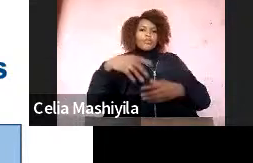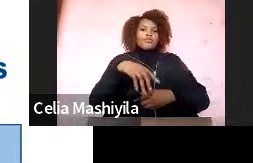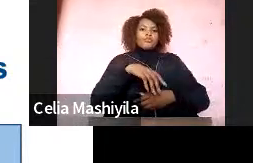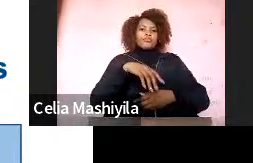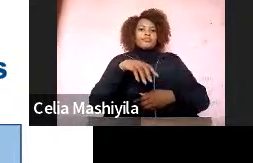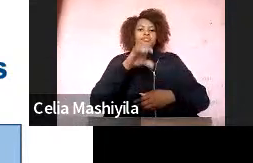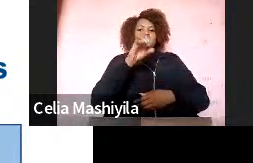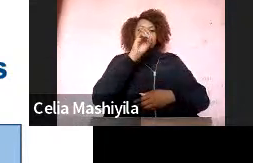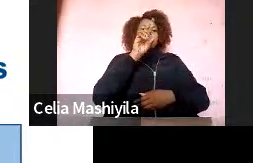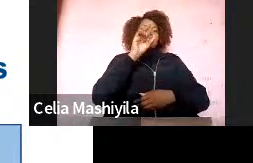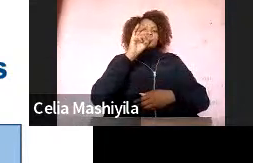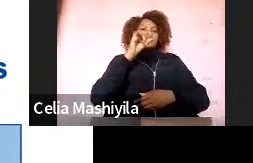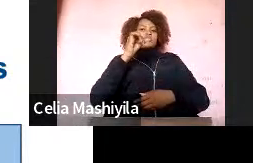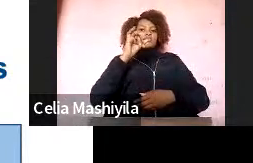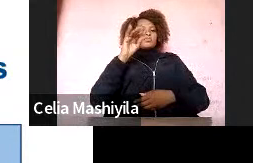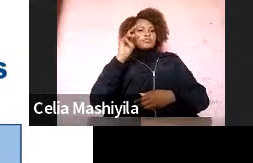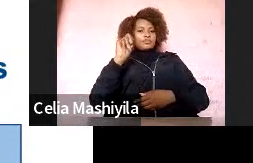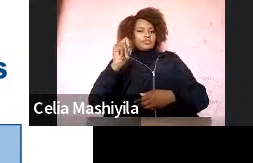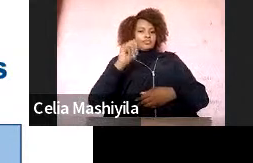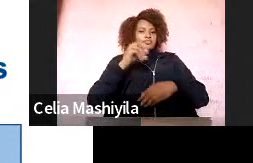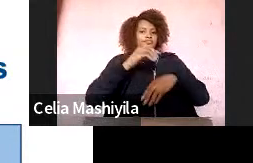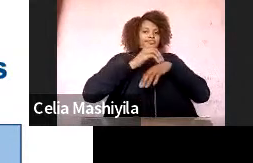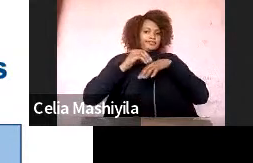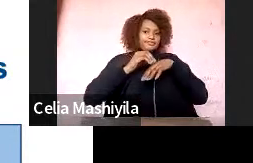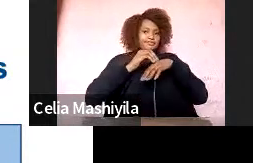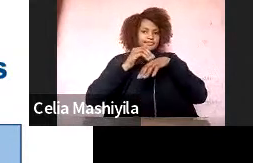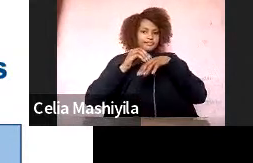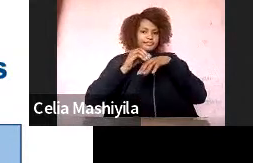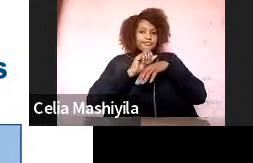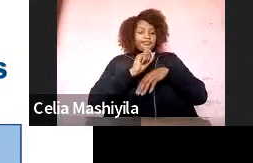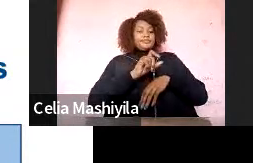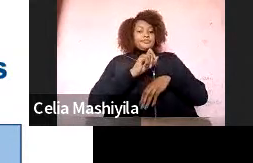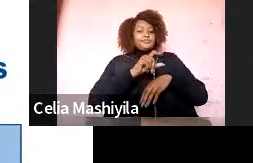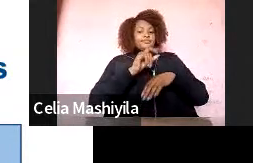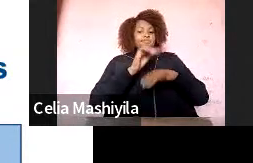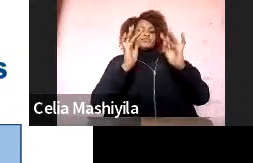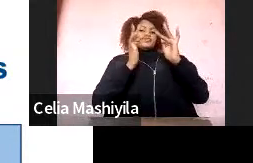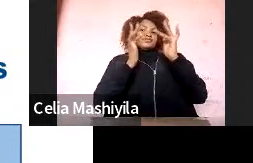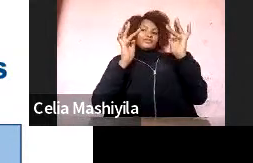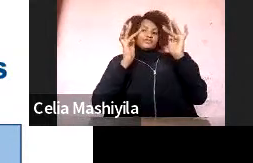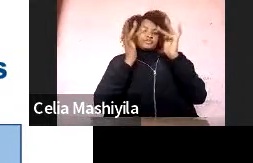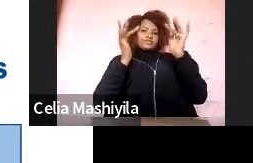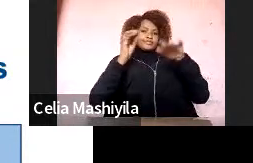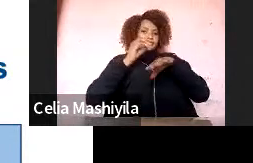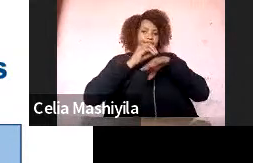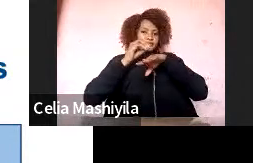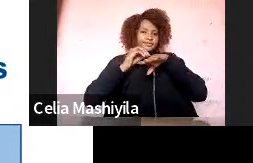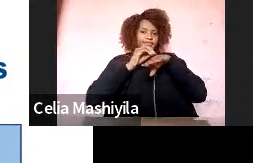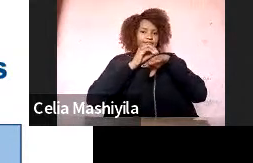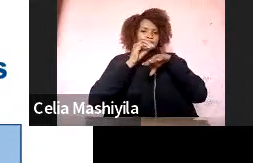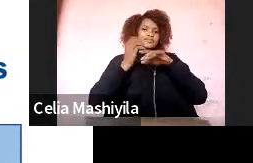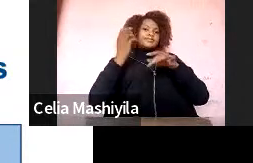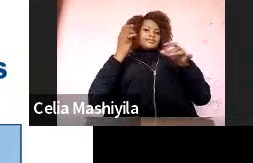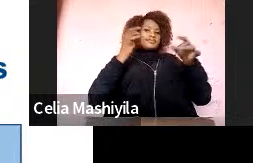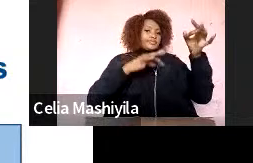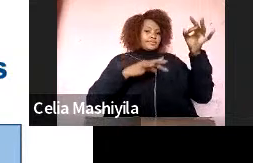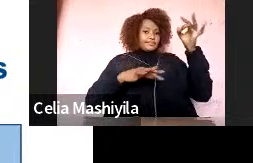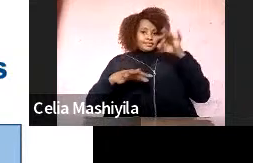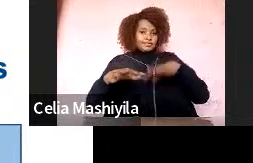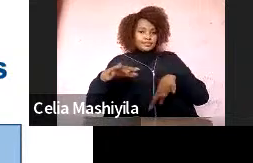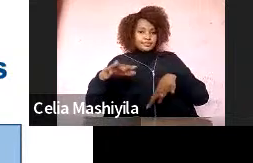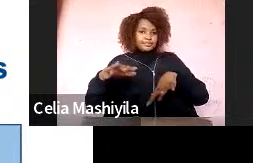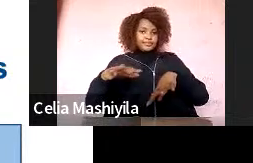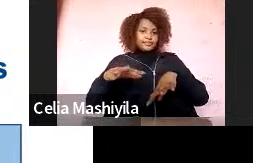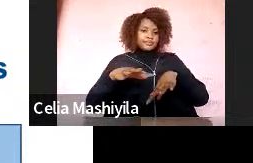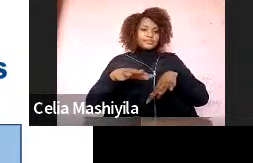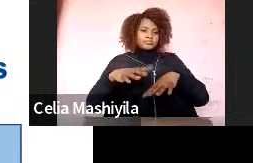that tariffs, valuation, and origin matters are technical and complex matters at times to some of the people who don't